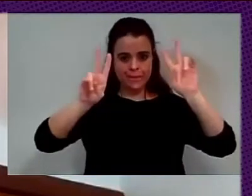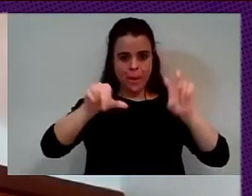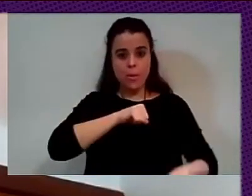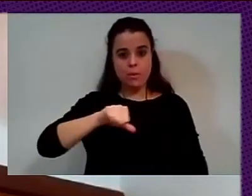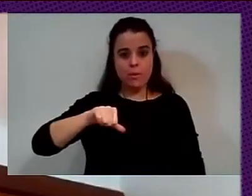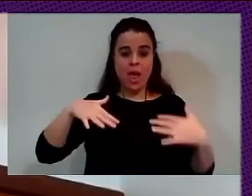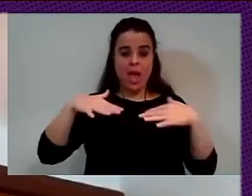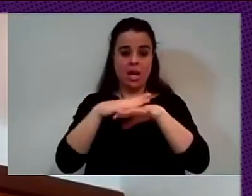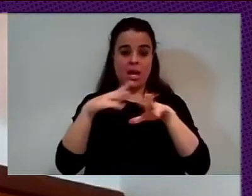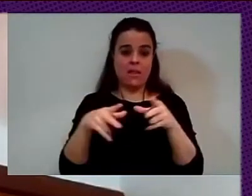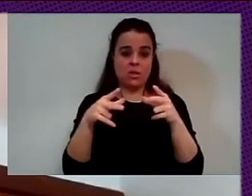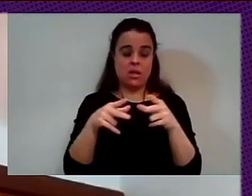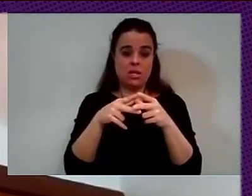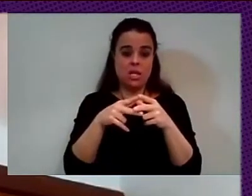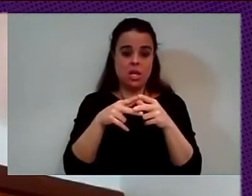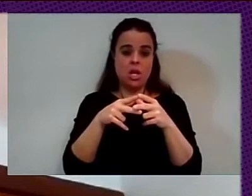do believe that any